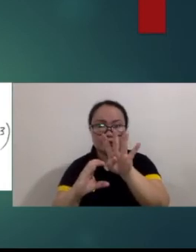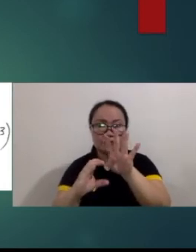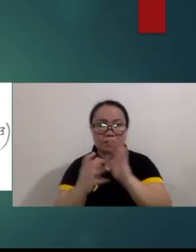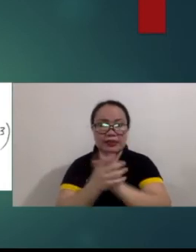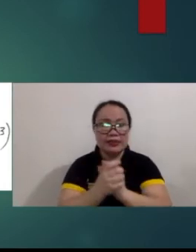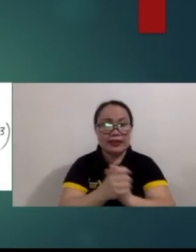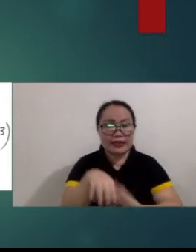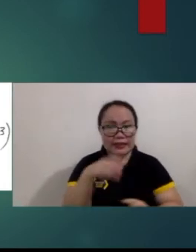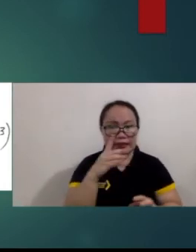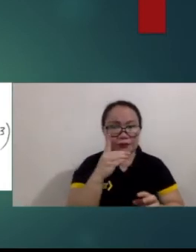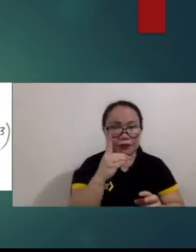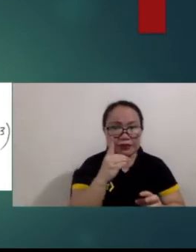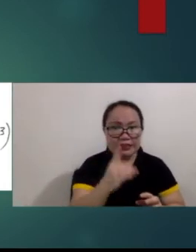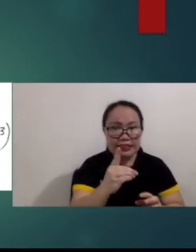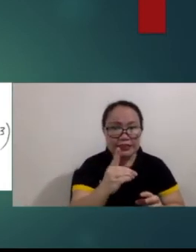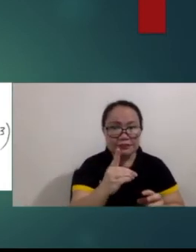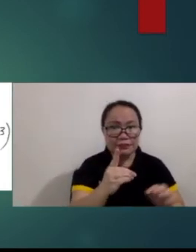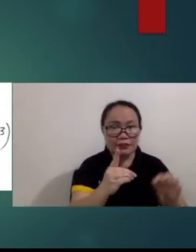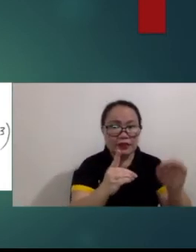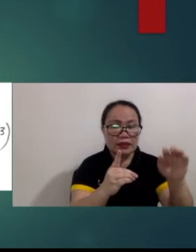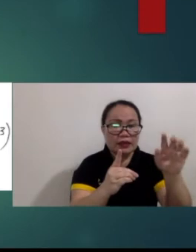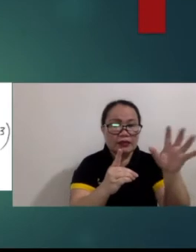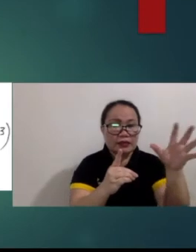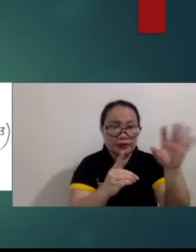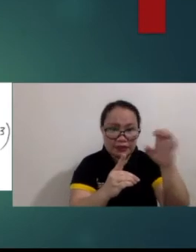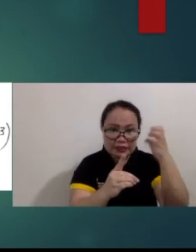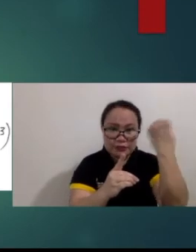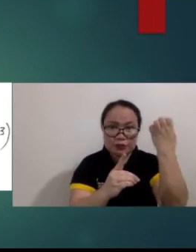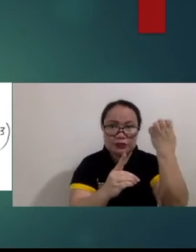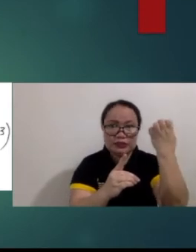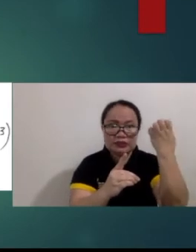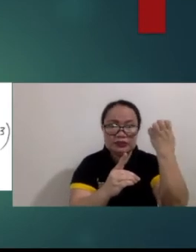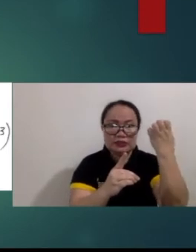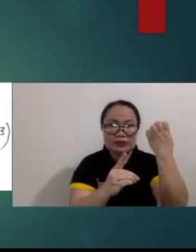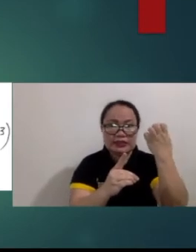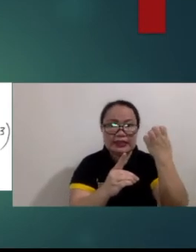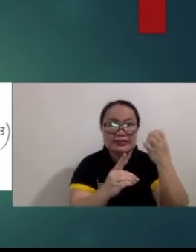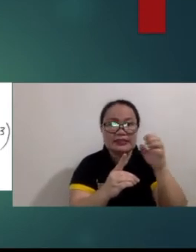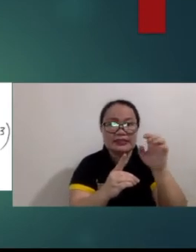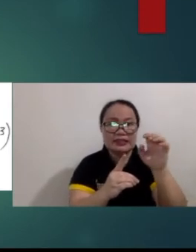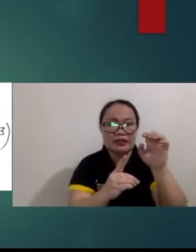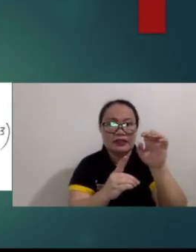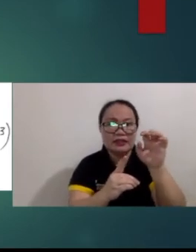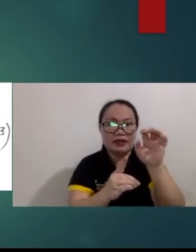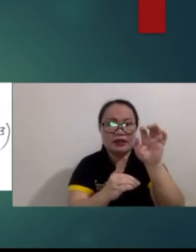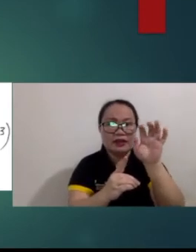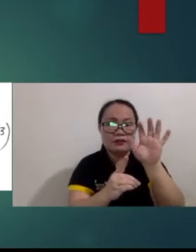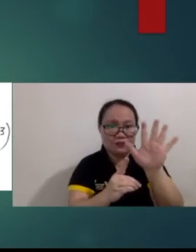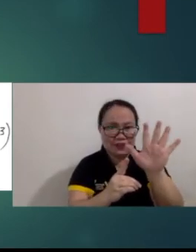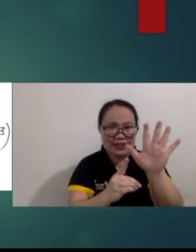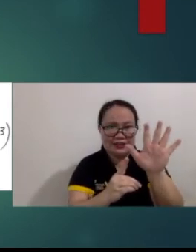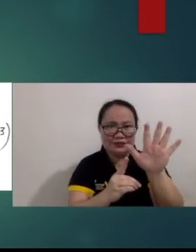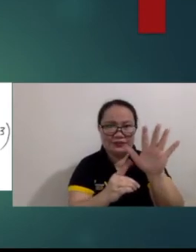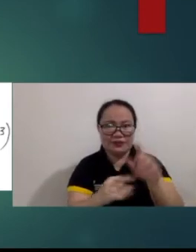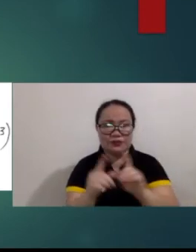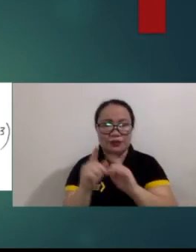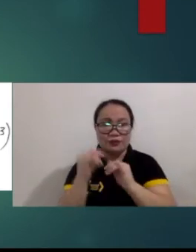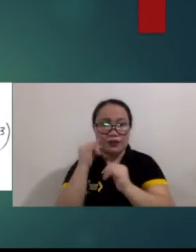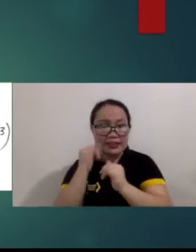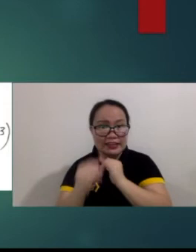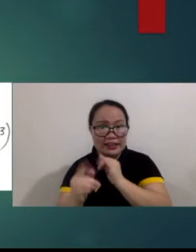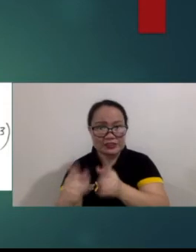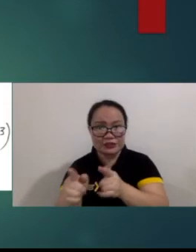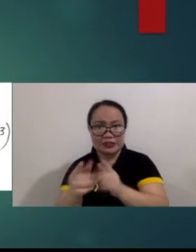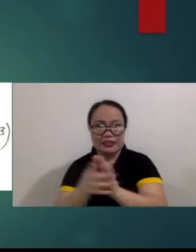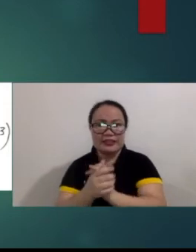power of 4. And for d, the exponent is 5. So